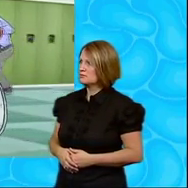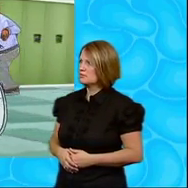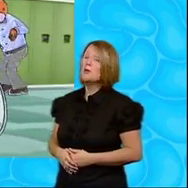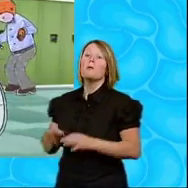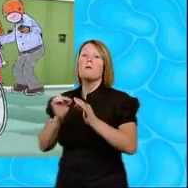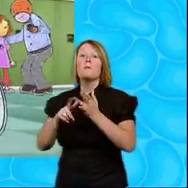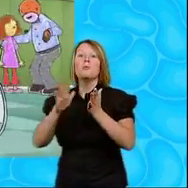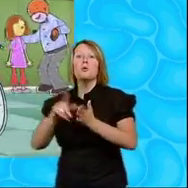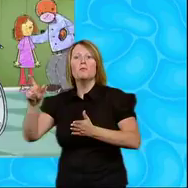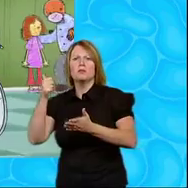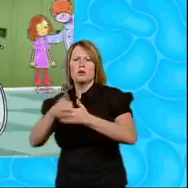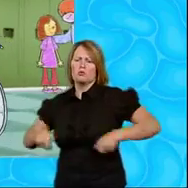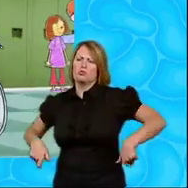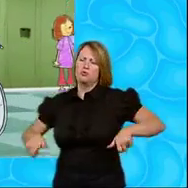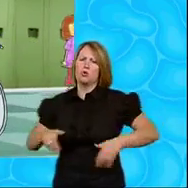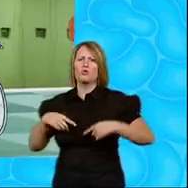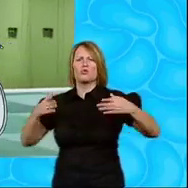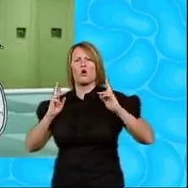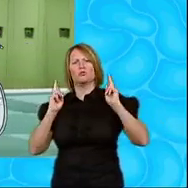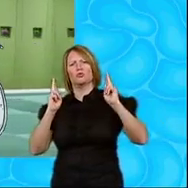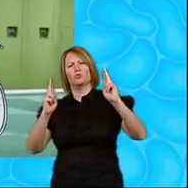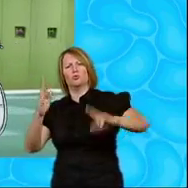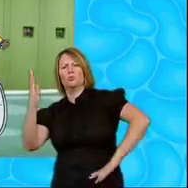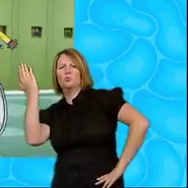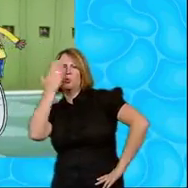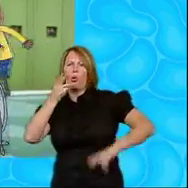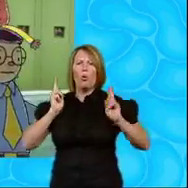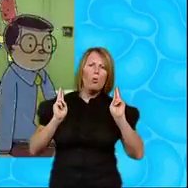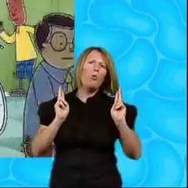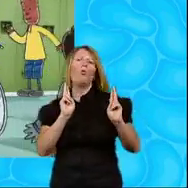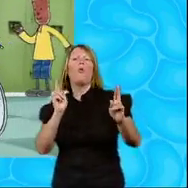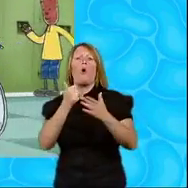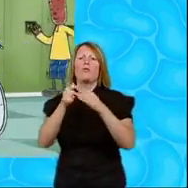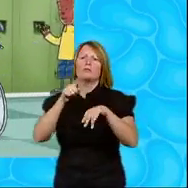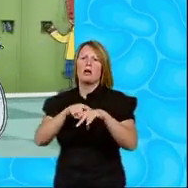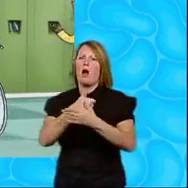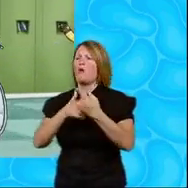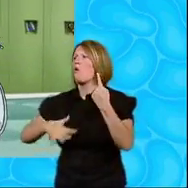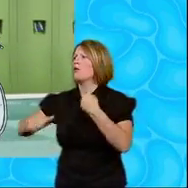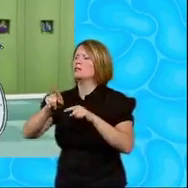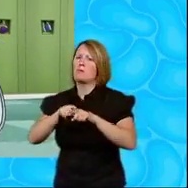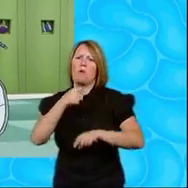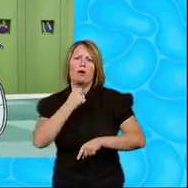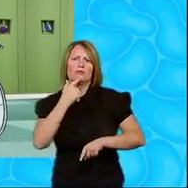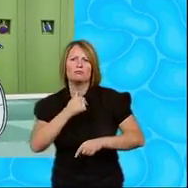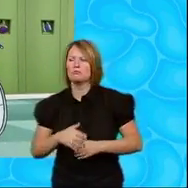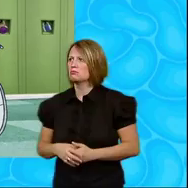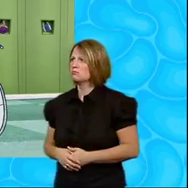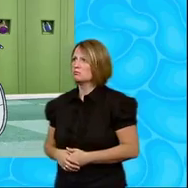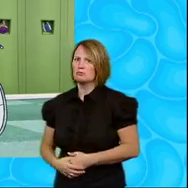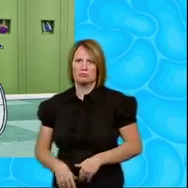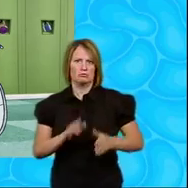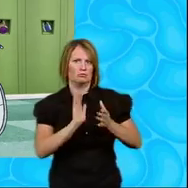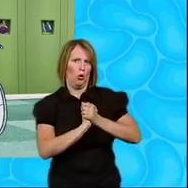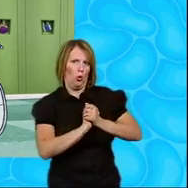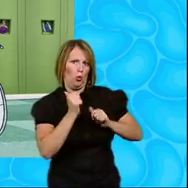Bobby Boom was going along the corridor at school. Most of the time, he was just like any other ordinary boy. That was a very